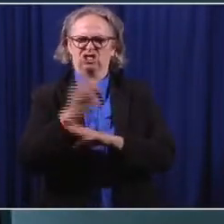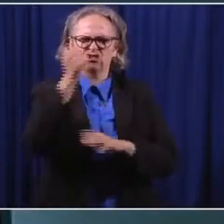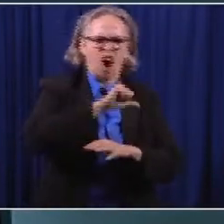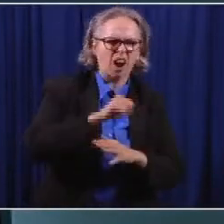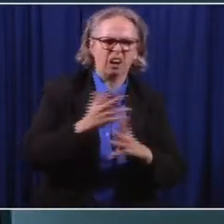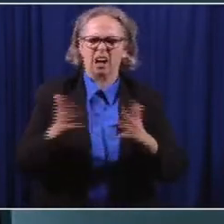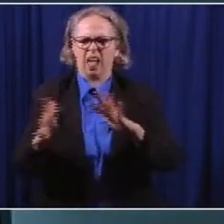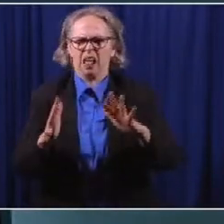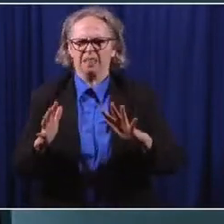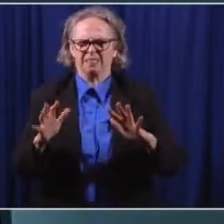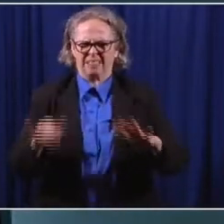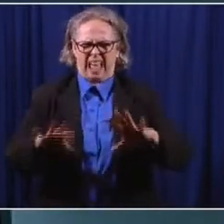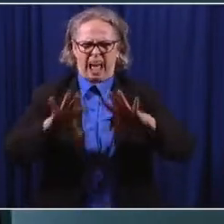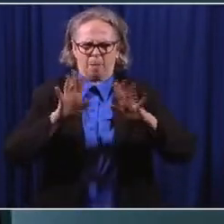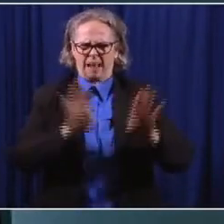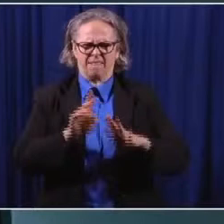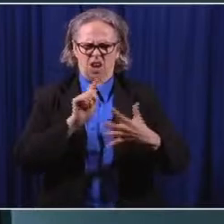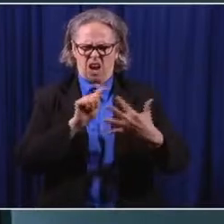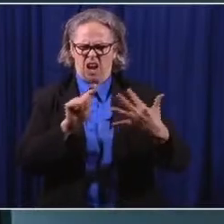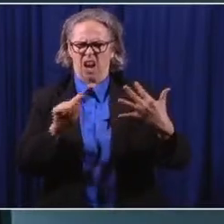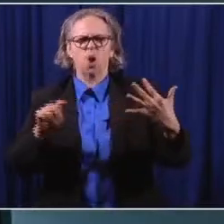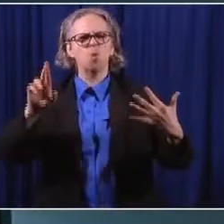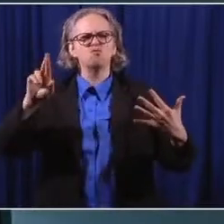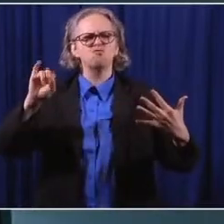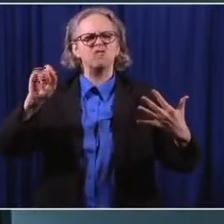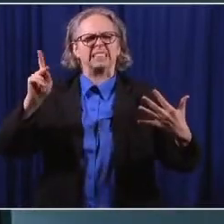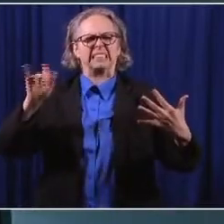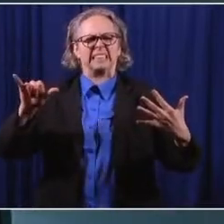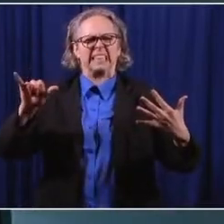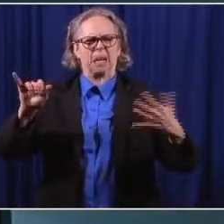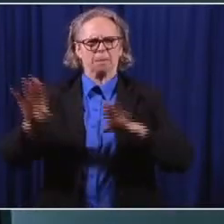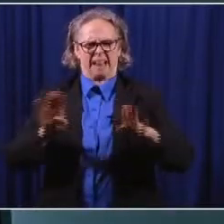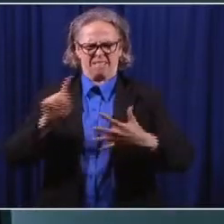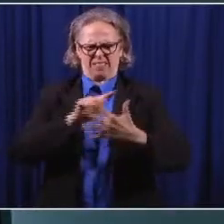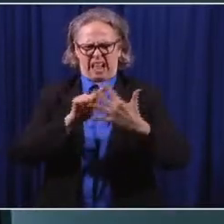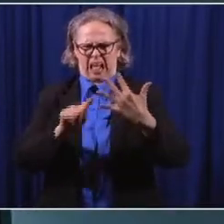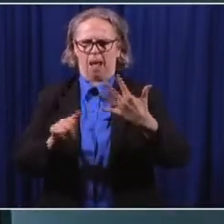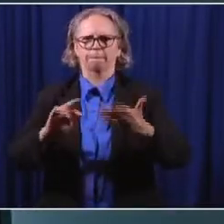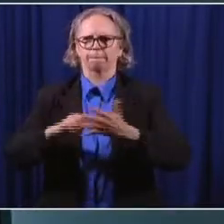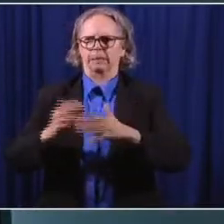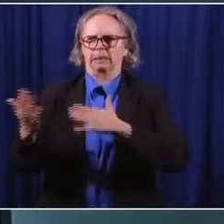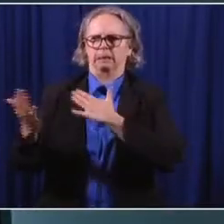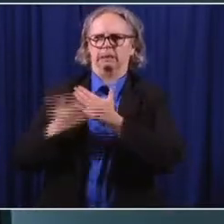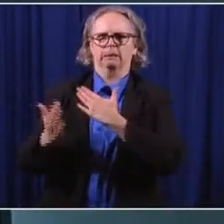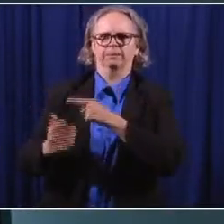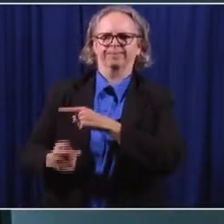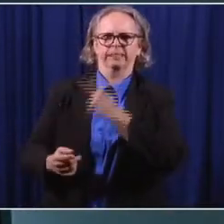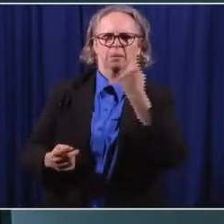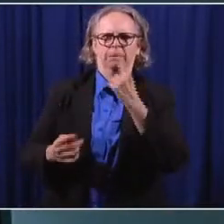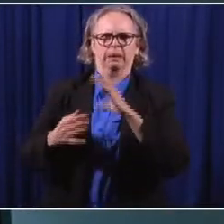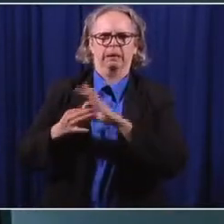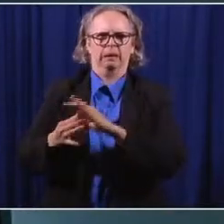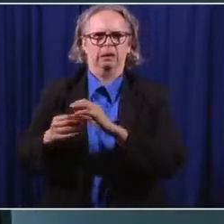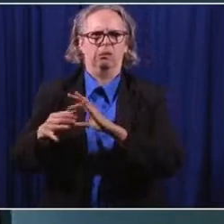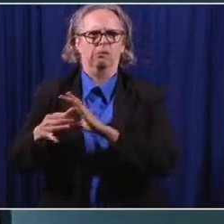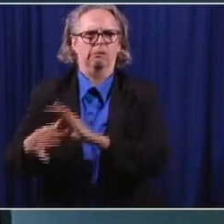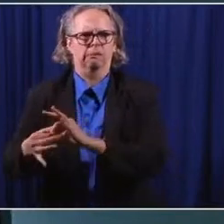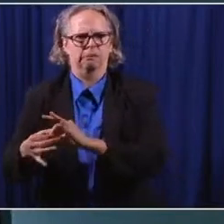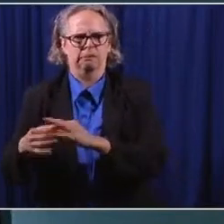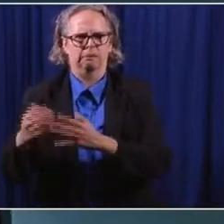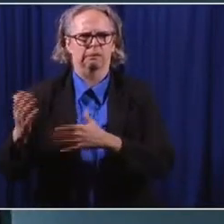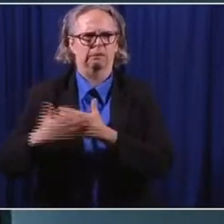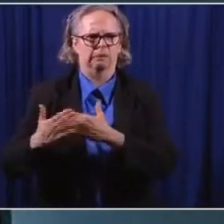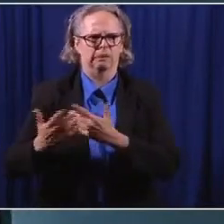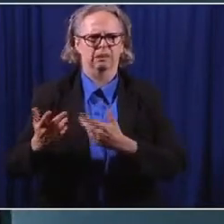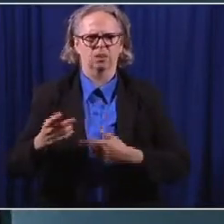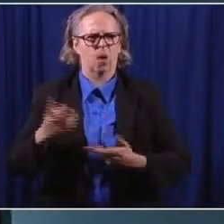to intoxication, those are things that acting recklessly. Visiting or calling people to say goodbye or giving